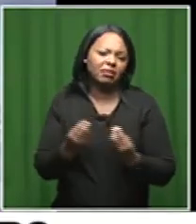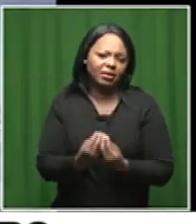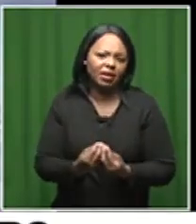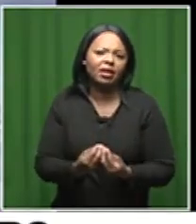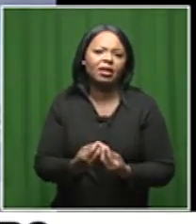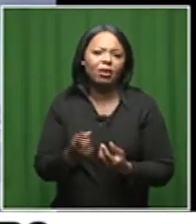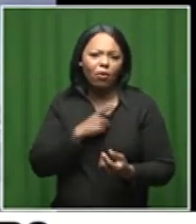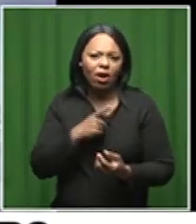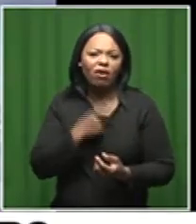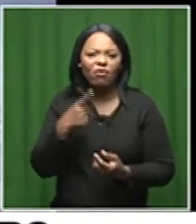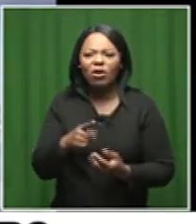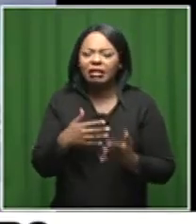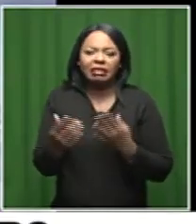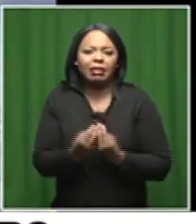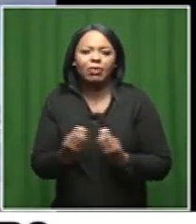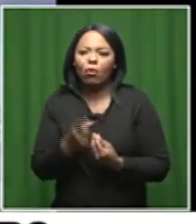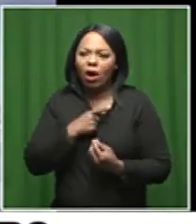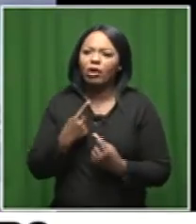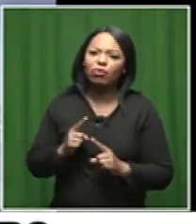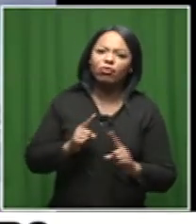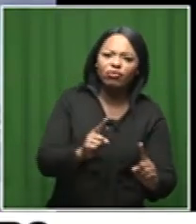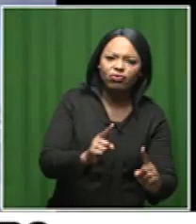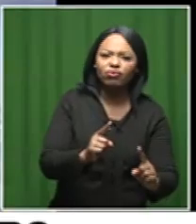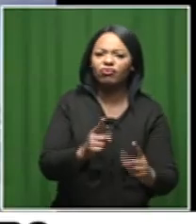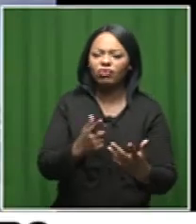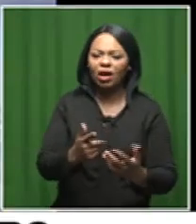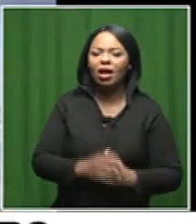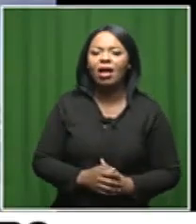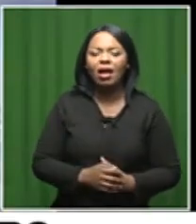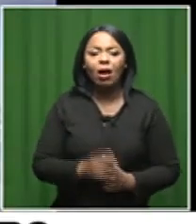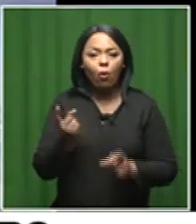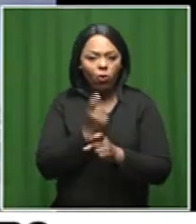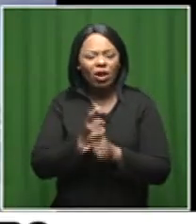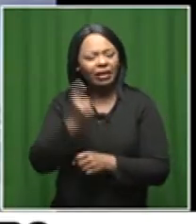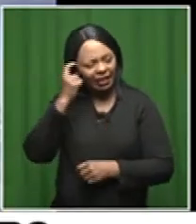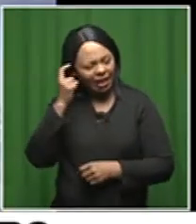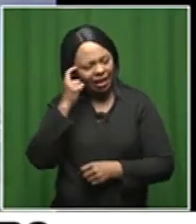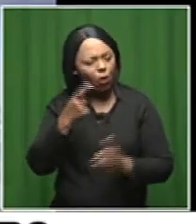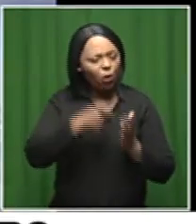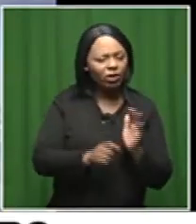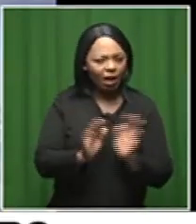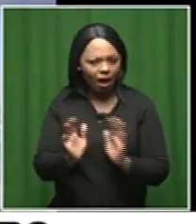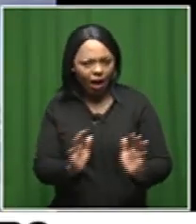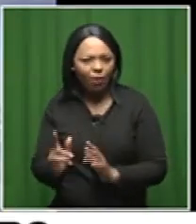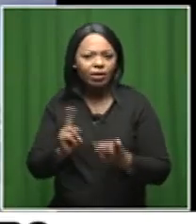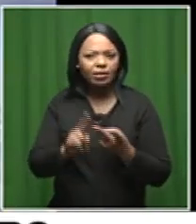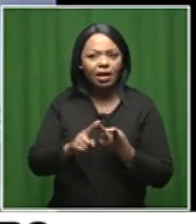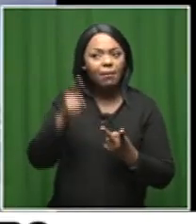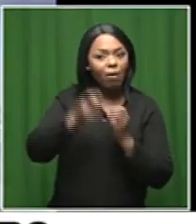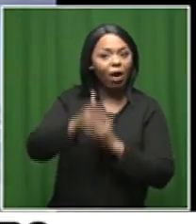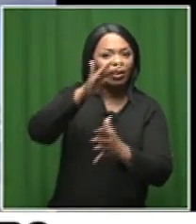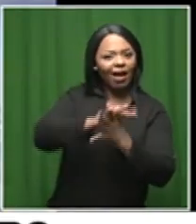think essentially as an NGO, being very cost conscious, but also very patient and donor centric,